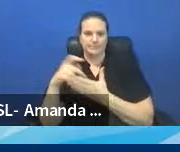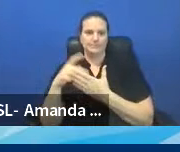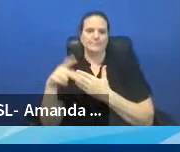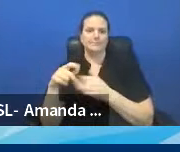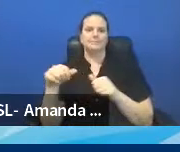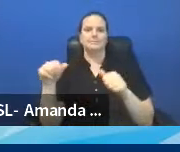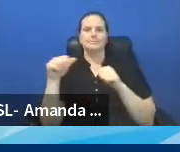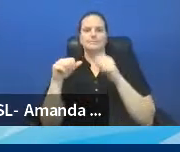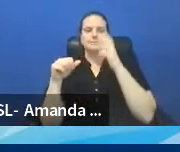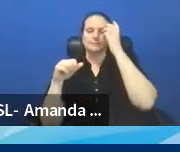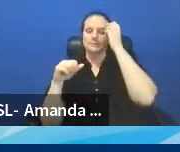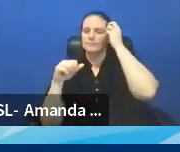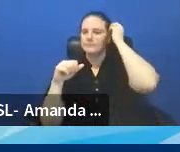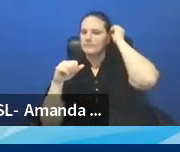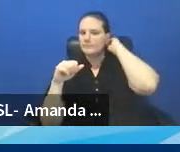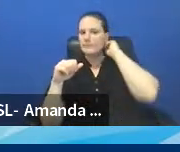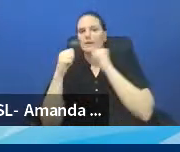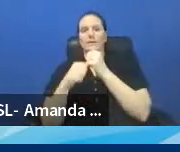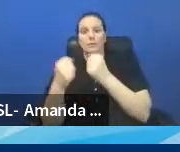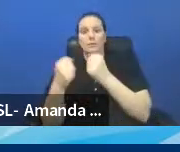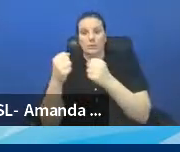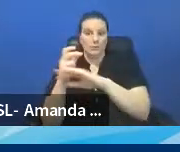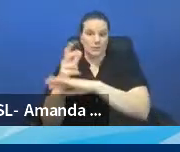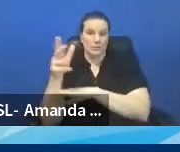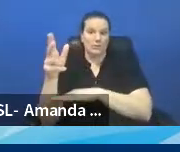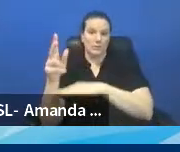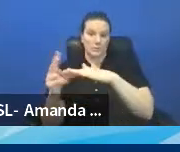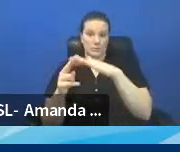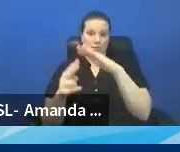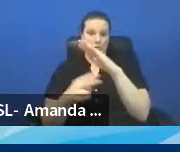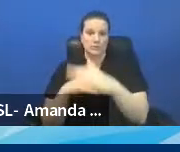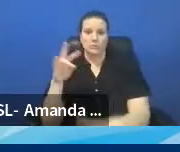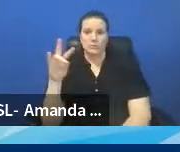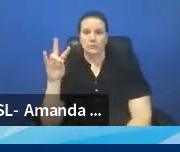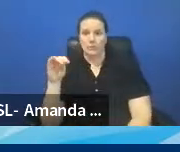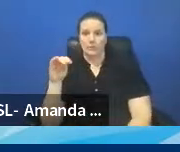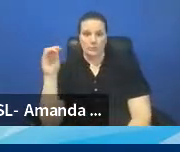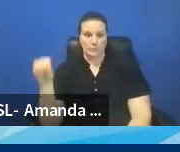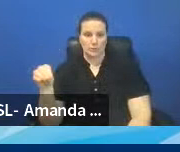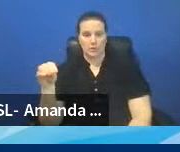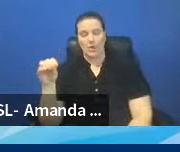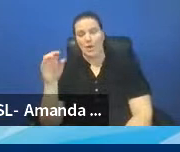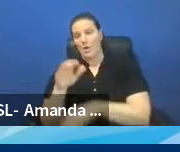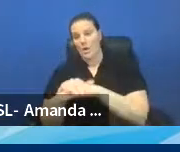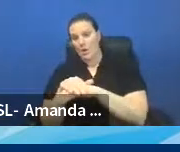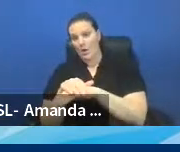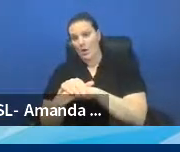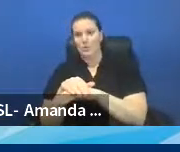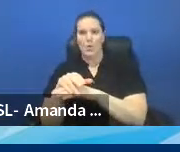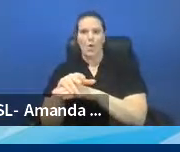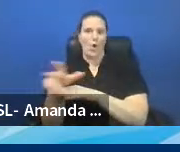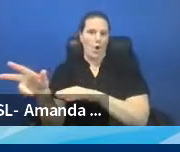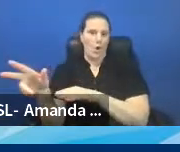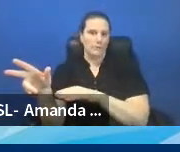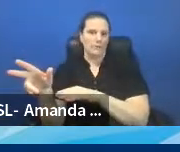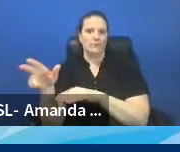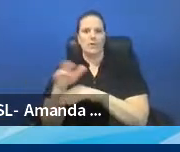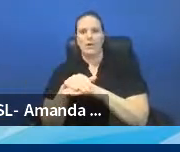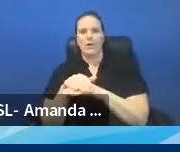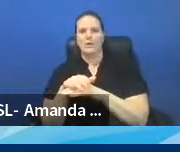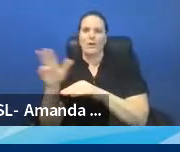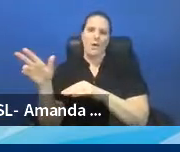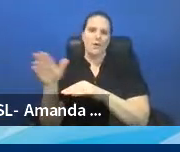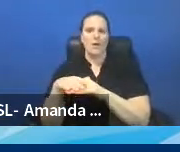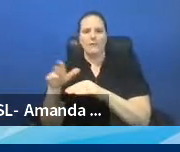that every car that crosses the bridge, 70% of them either got on or is getting off or is getting on and